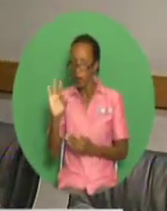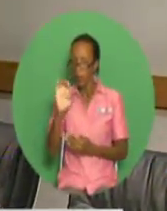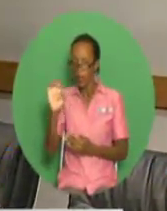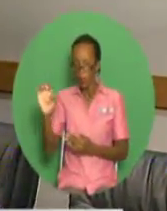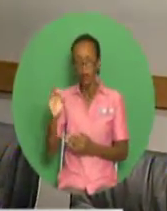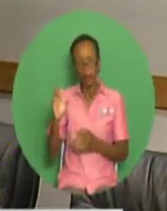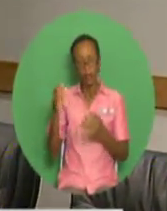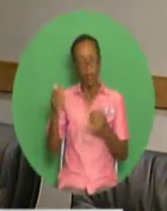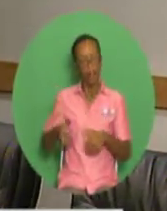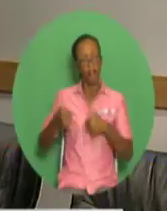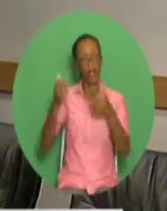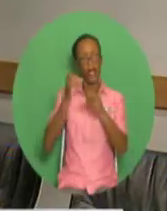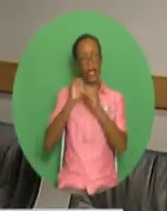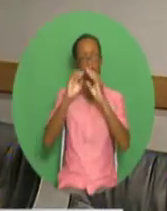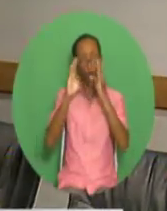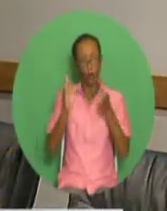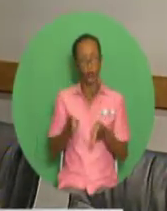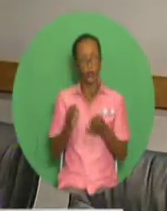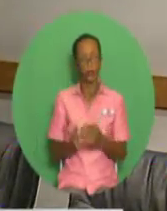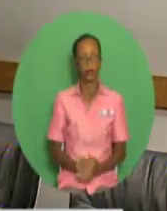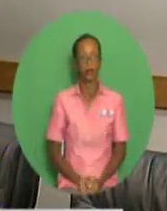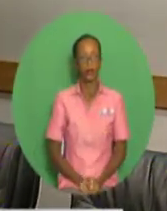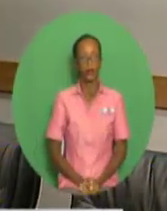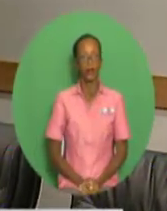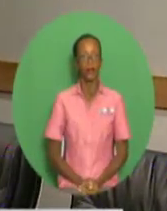his home. Right?